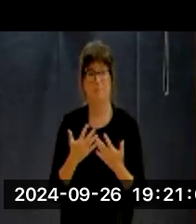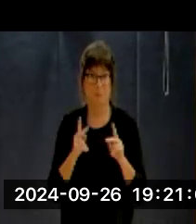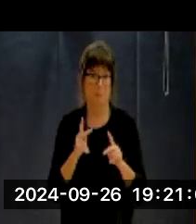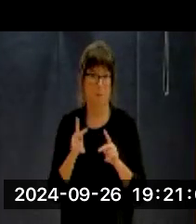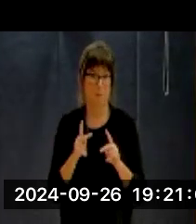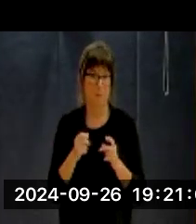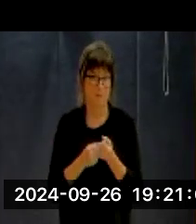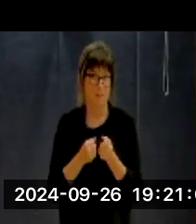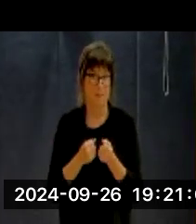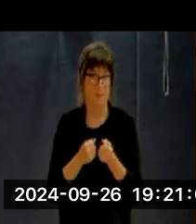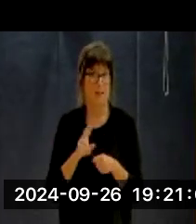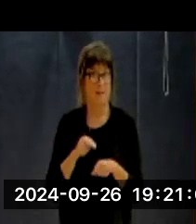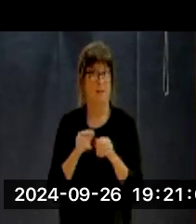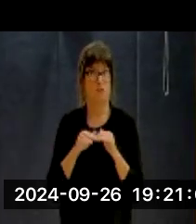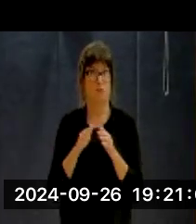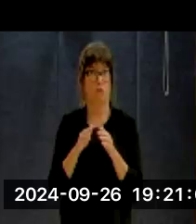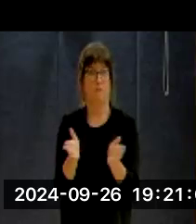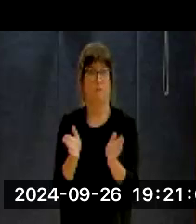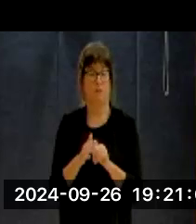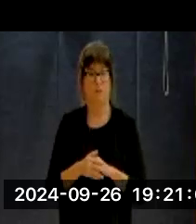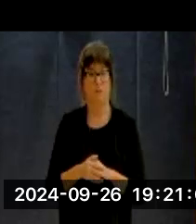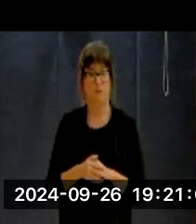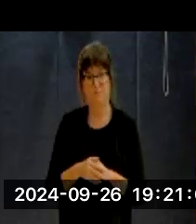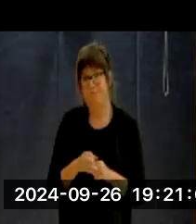national basis have come to understand,